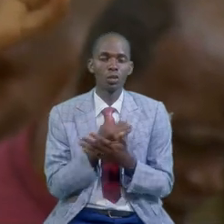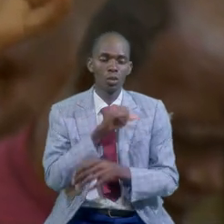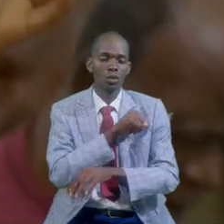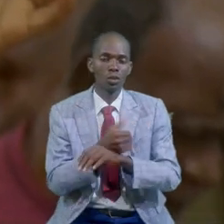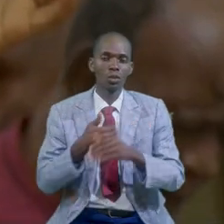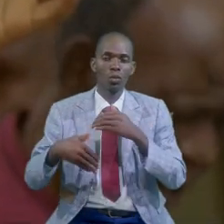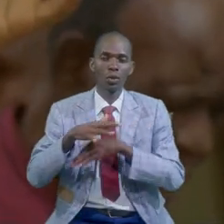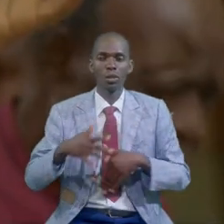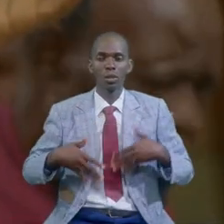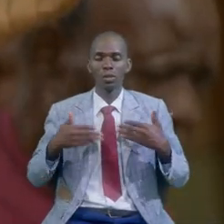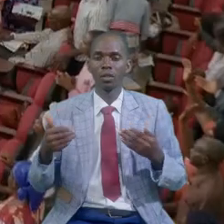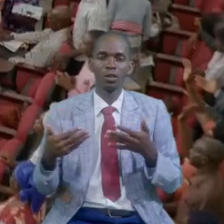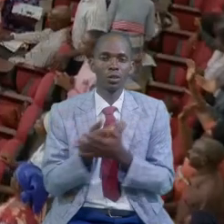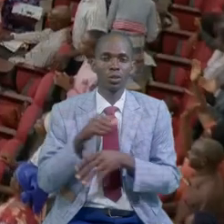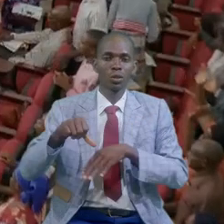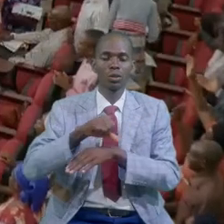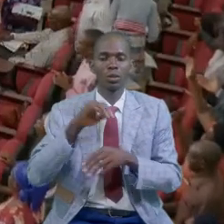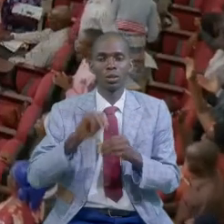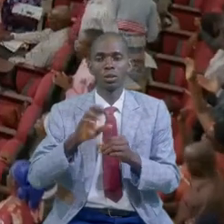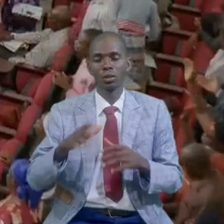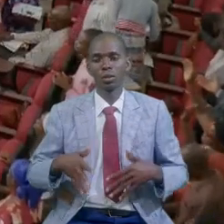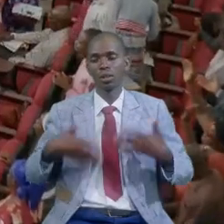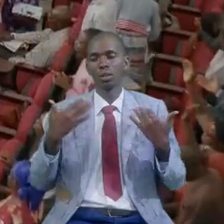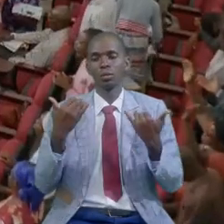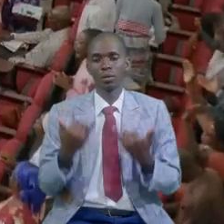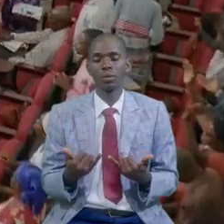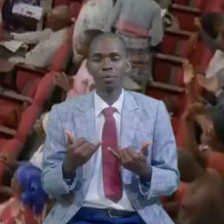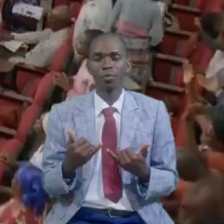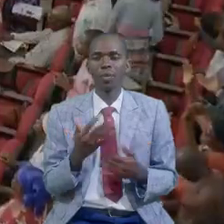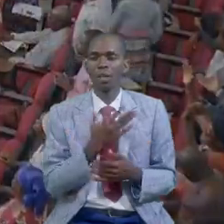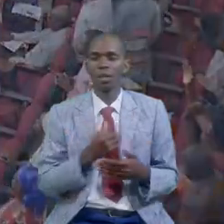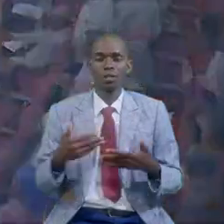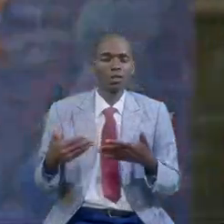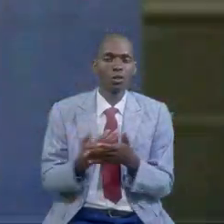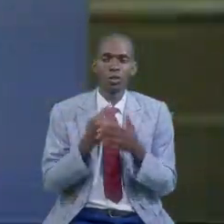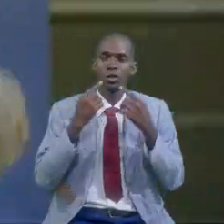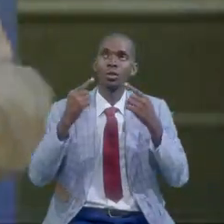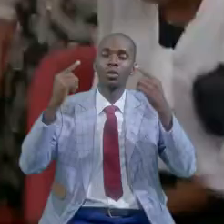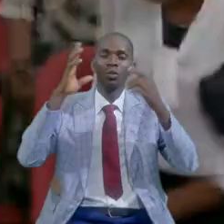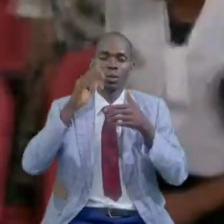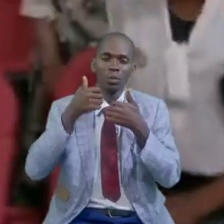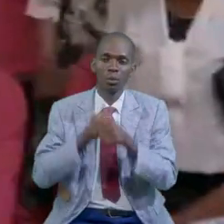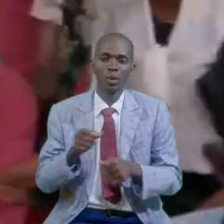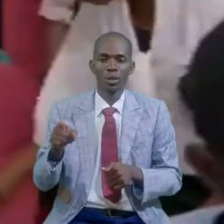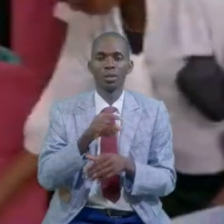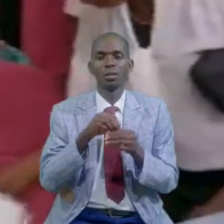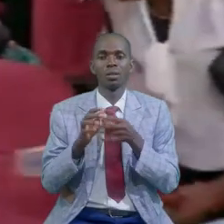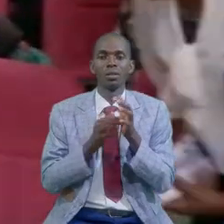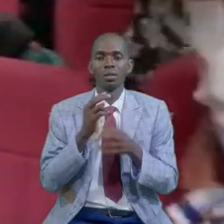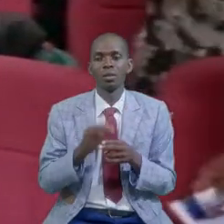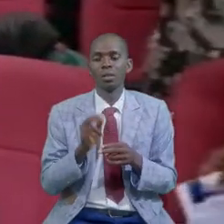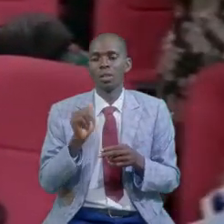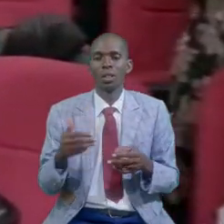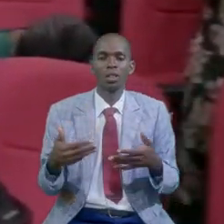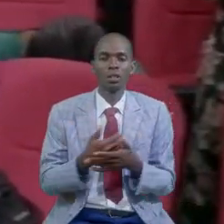new anointing in your life. A new success will follow you. Amen. A new